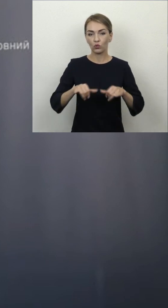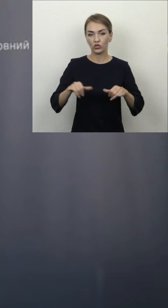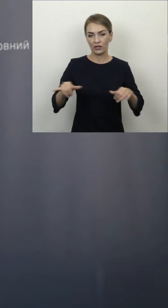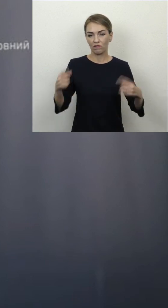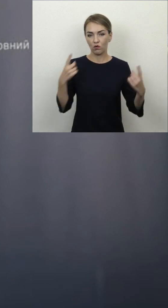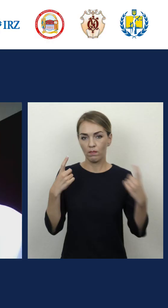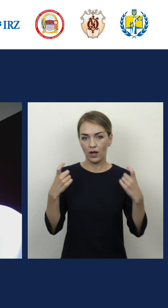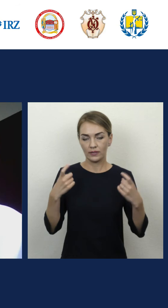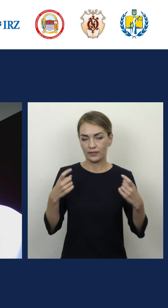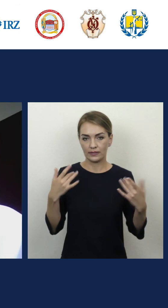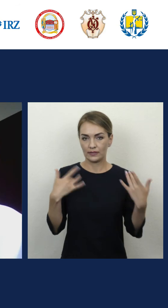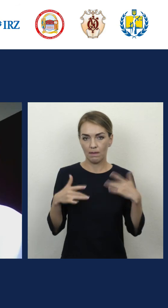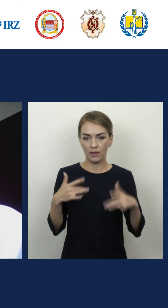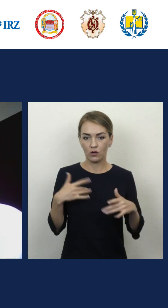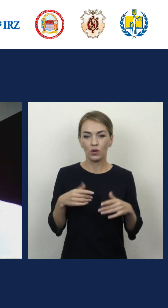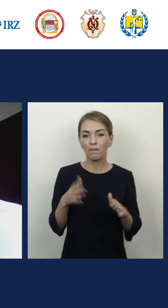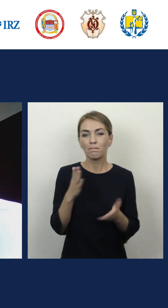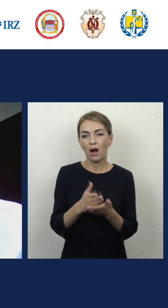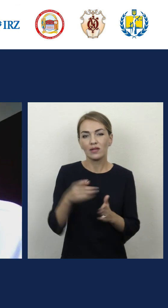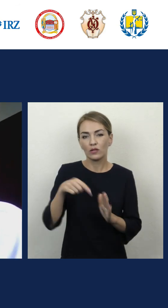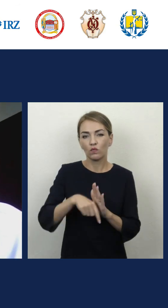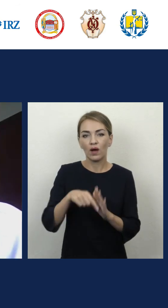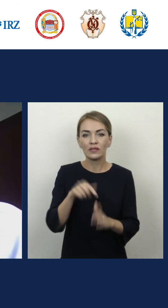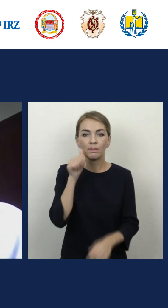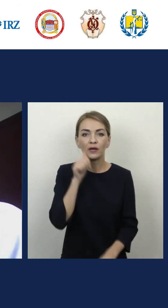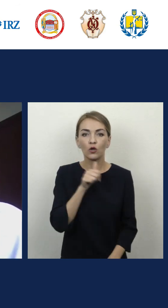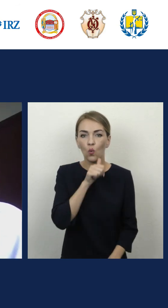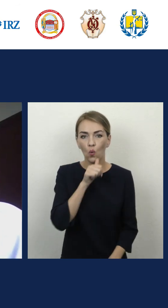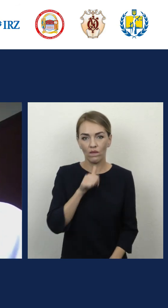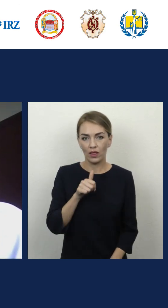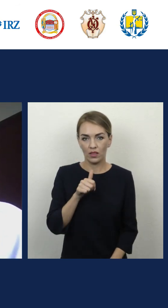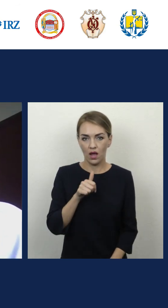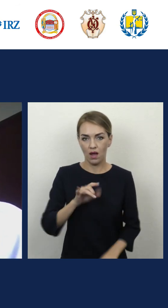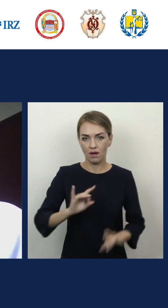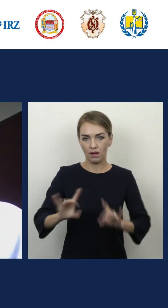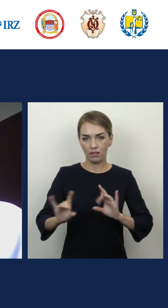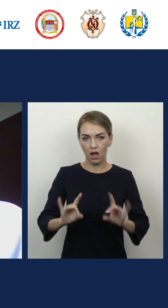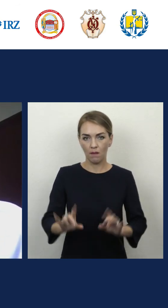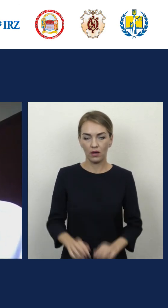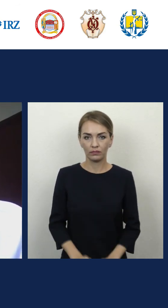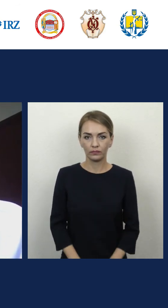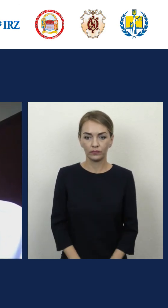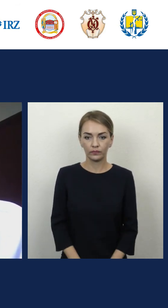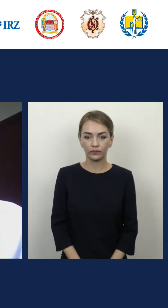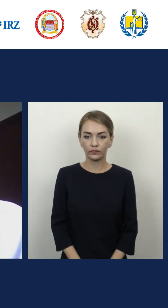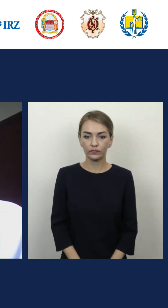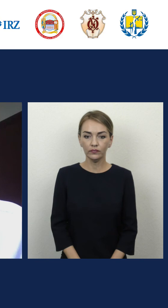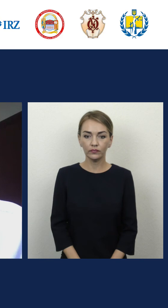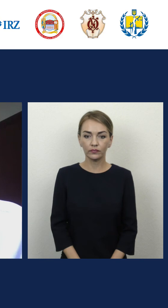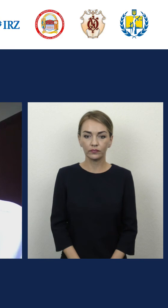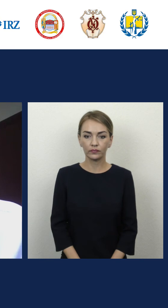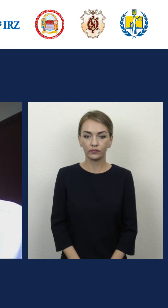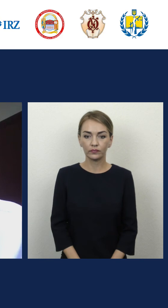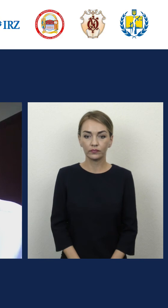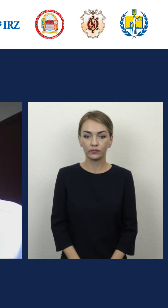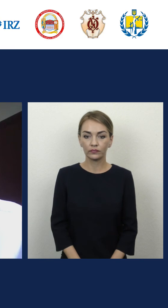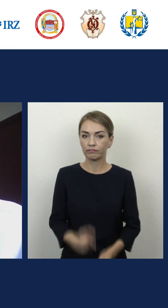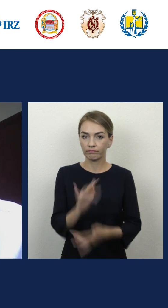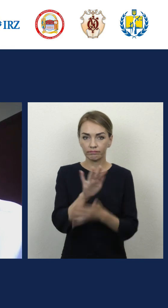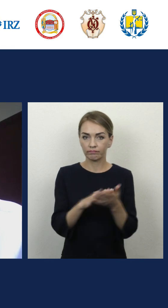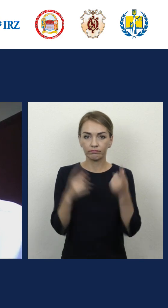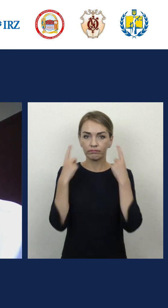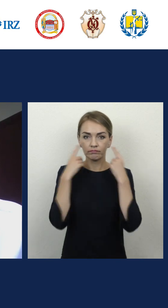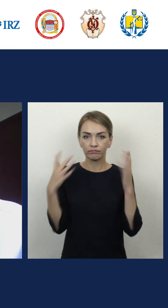the purpose if the person advertising is against the alleged motivations?